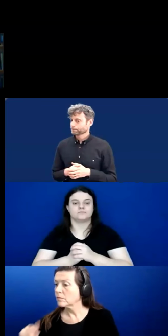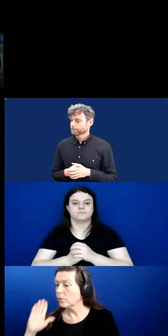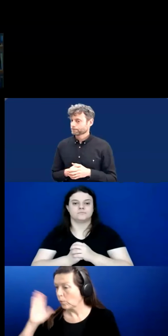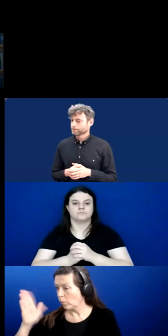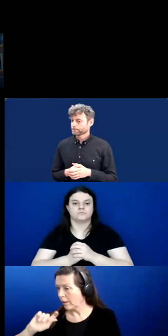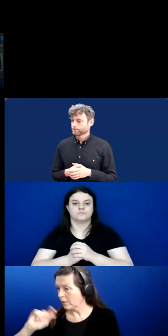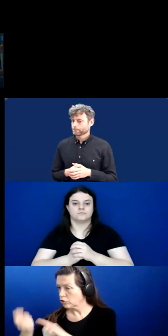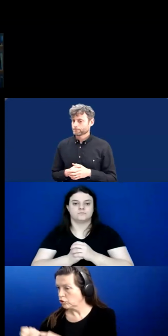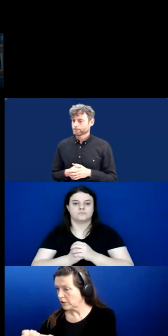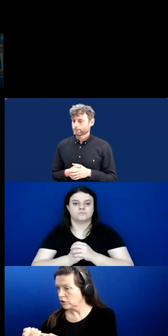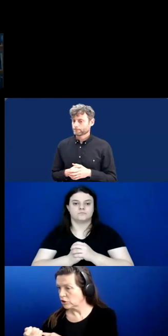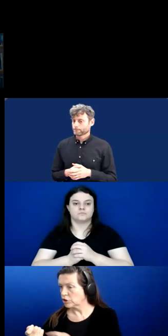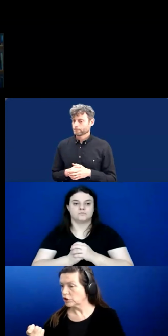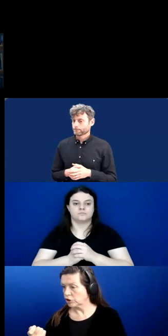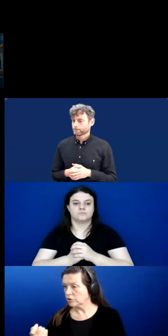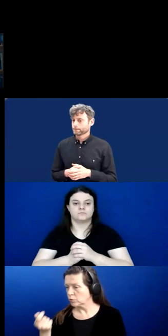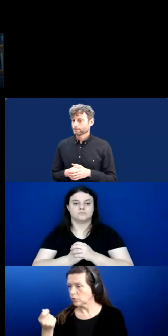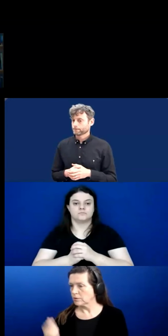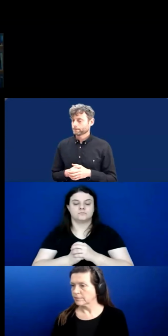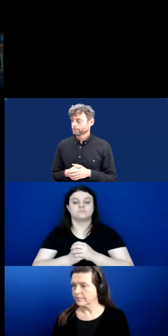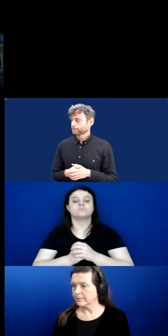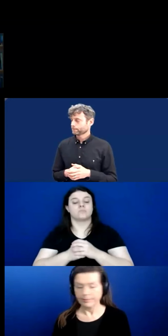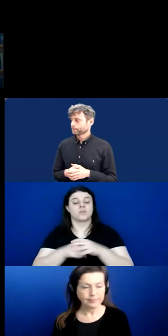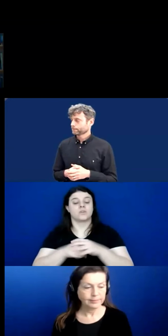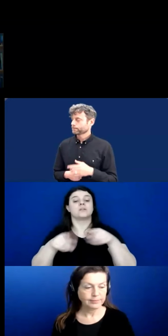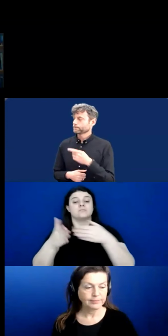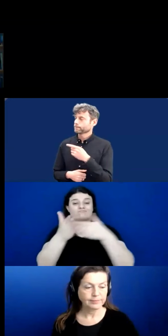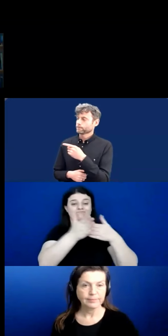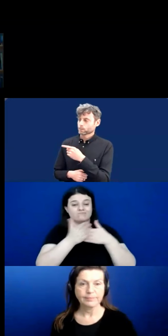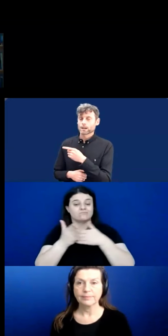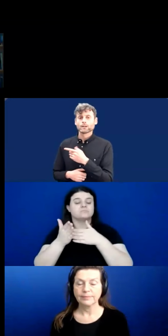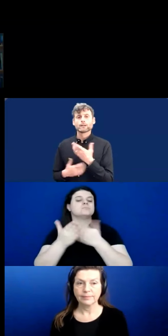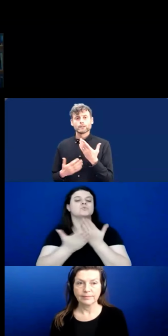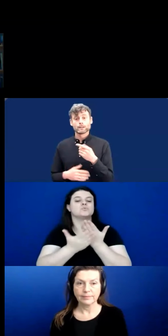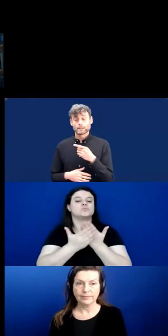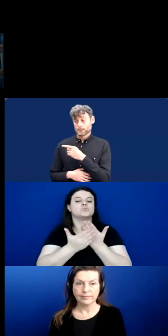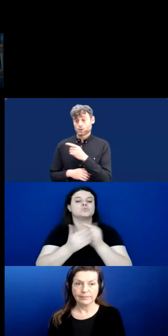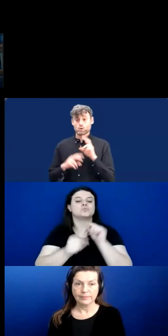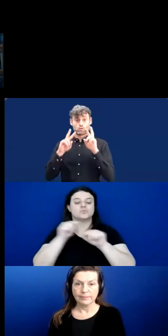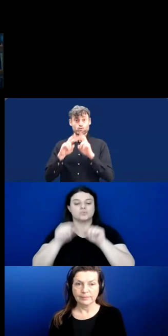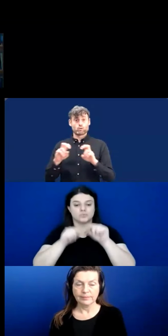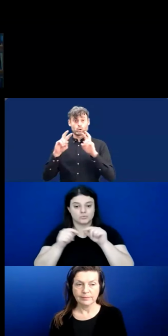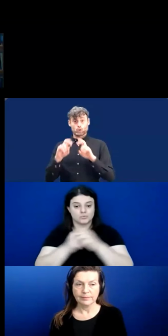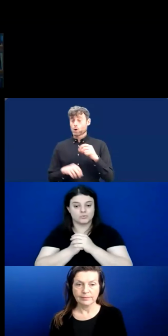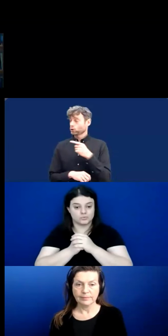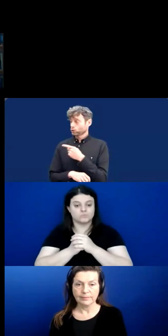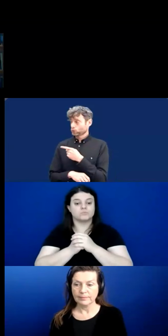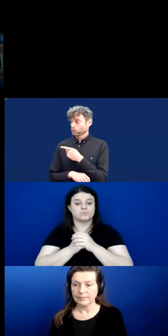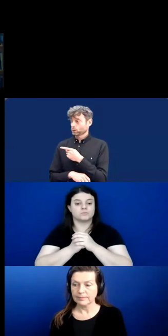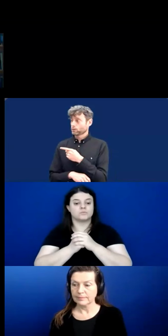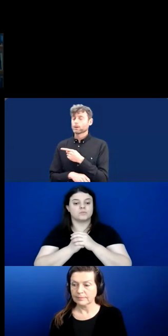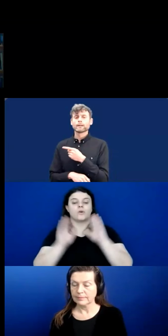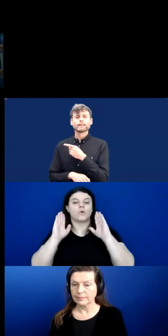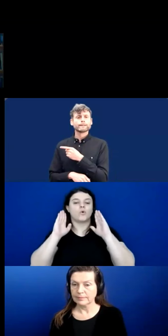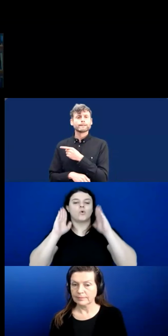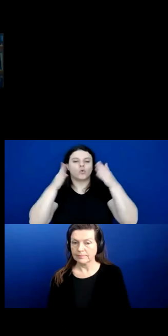A limitation in this frontier study of Woldhuis is that it was not focusing on improvements